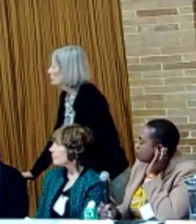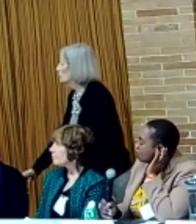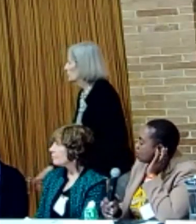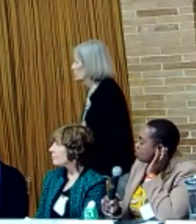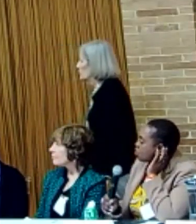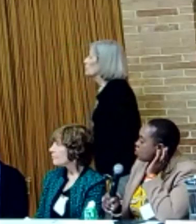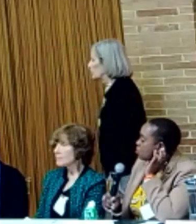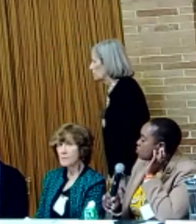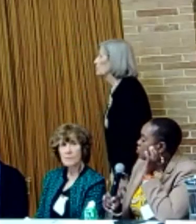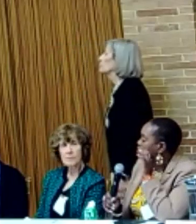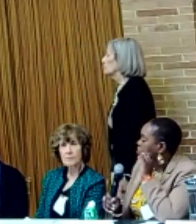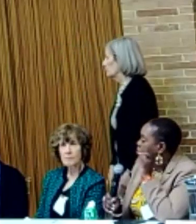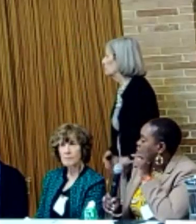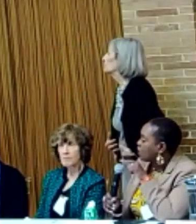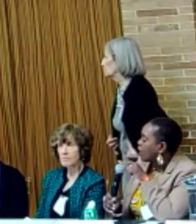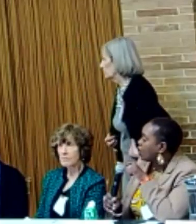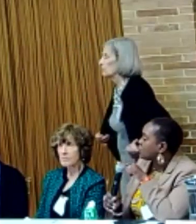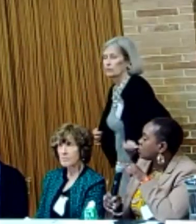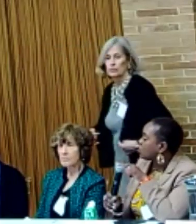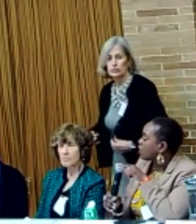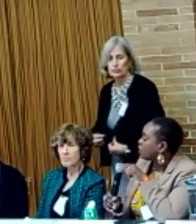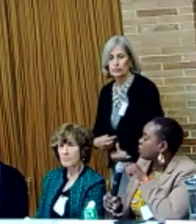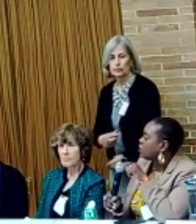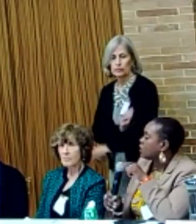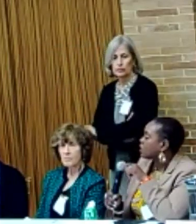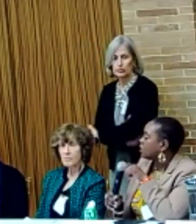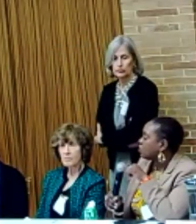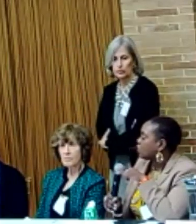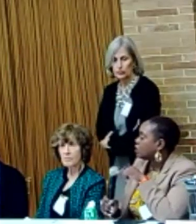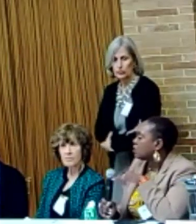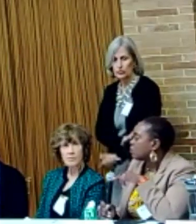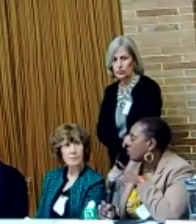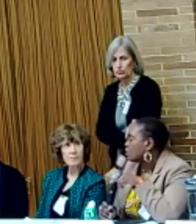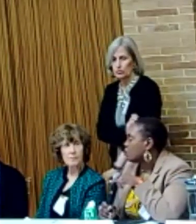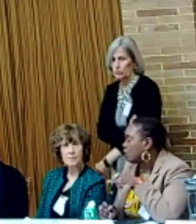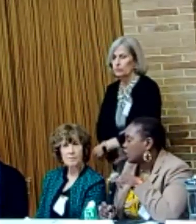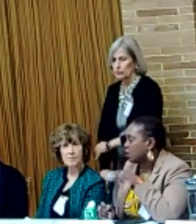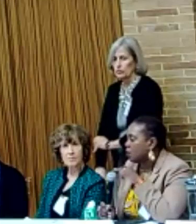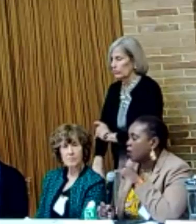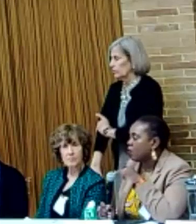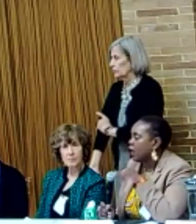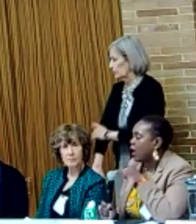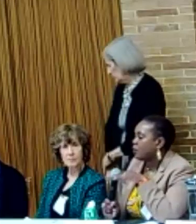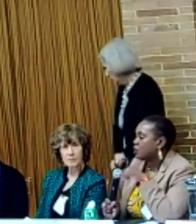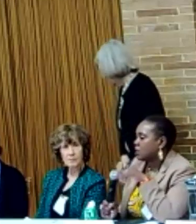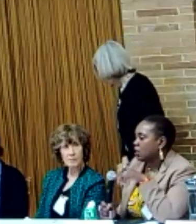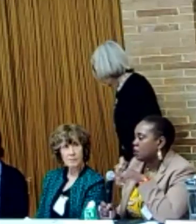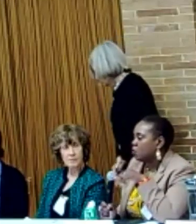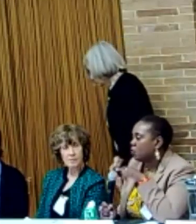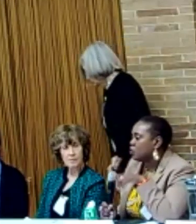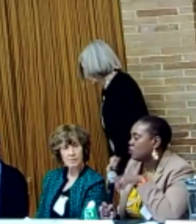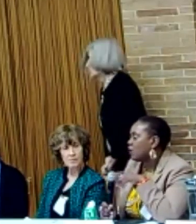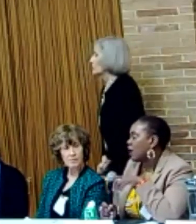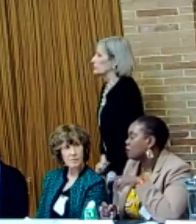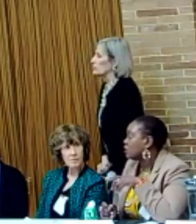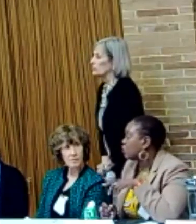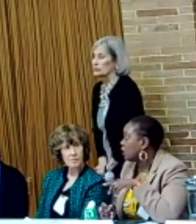think so so can I answer your question because I think you raised an important point about what happens um when